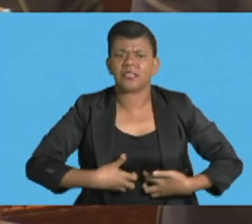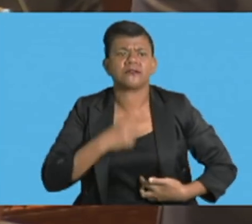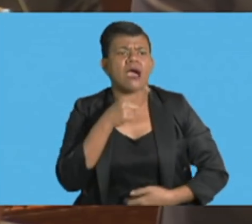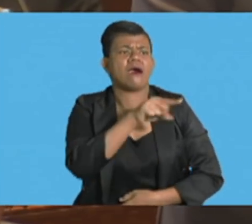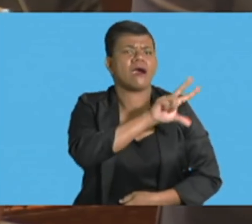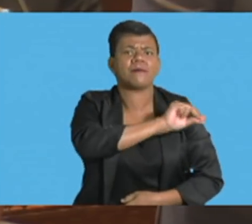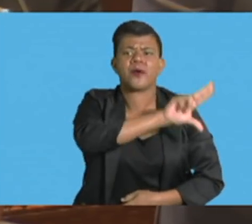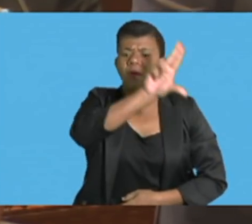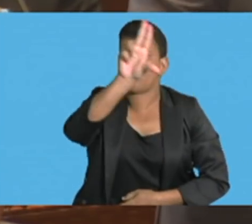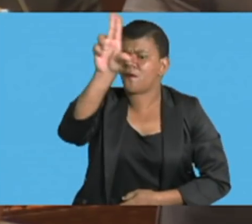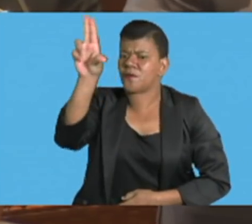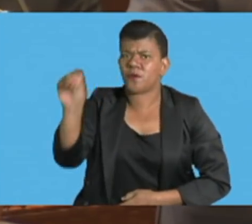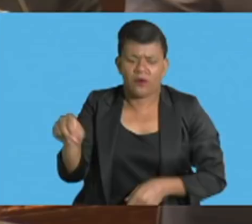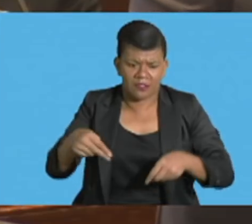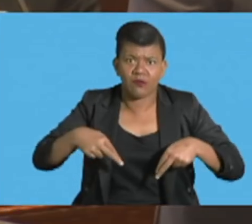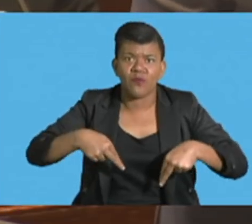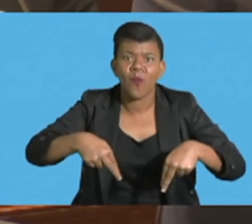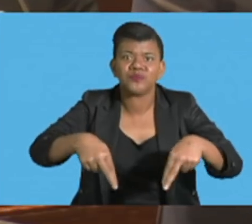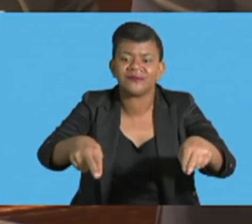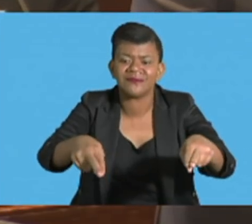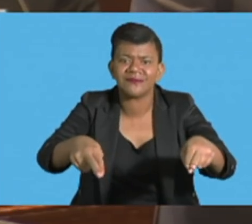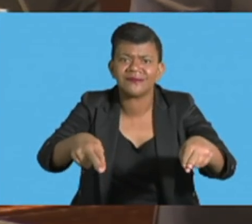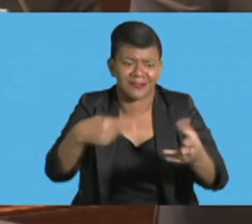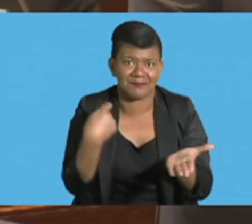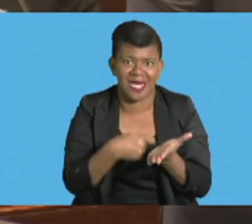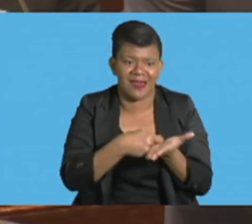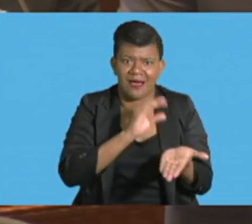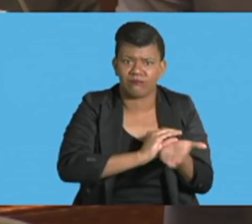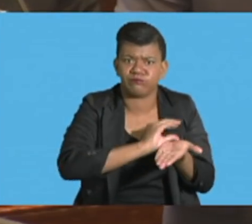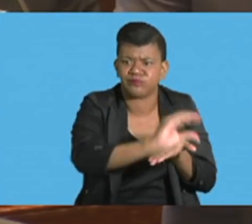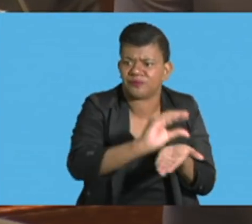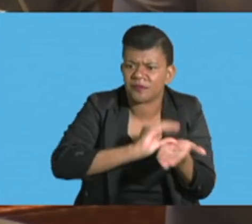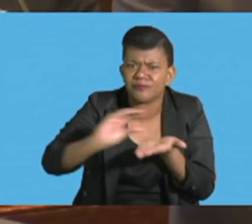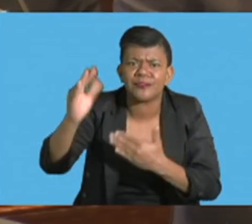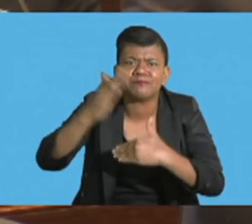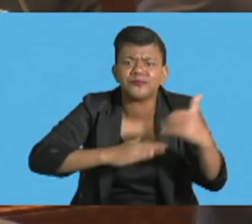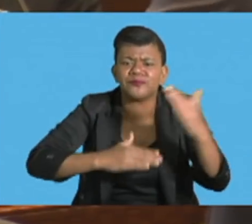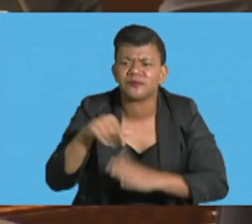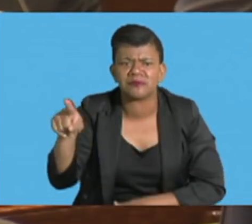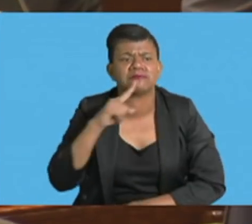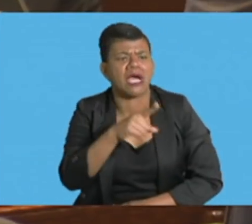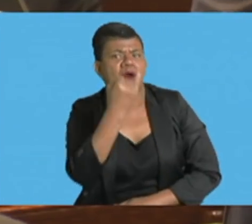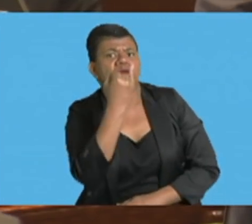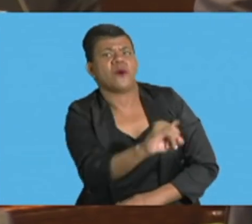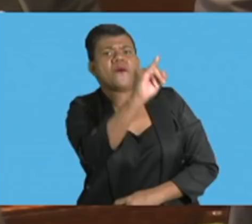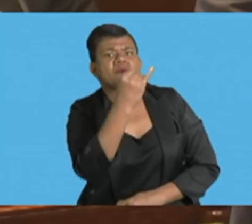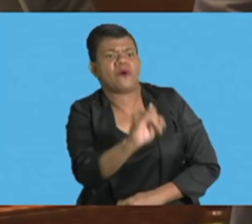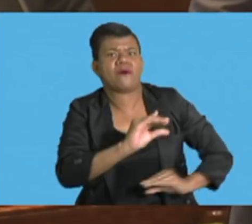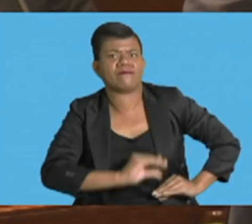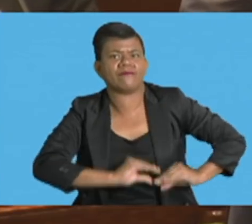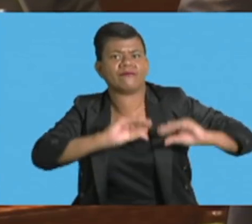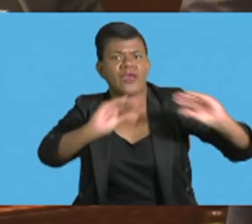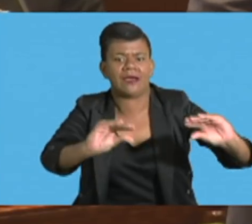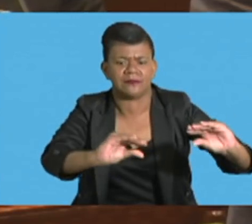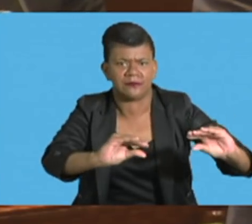network were a bad investment. He voted against that budget, and again, the economy